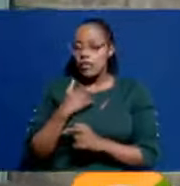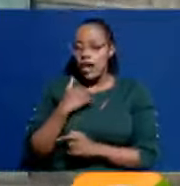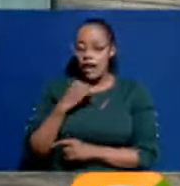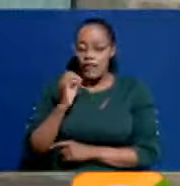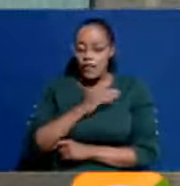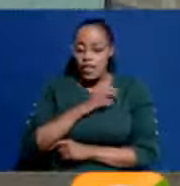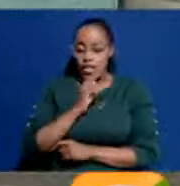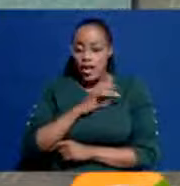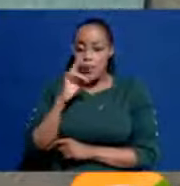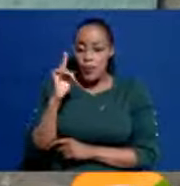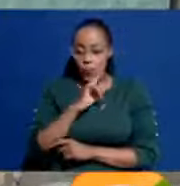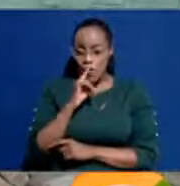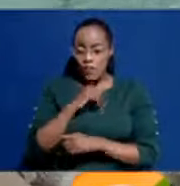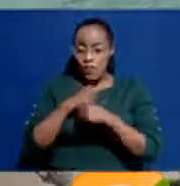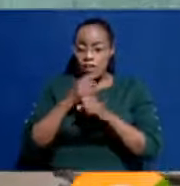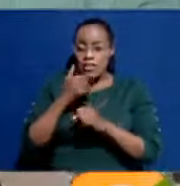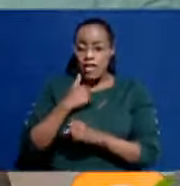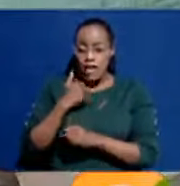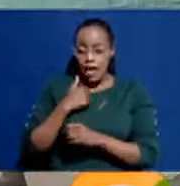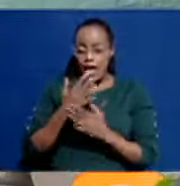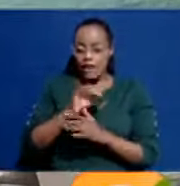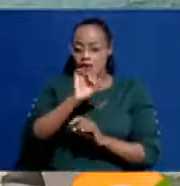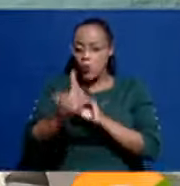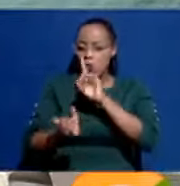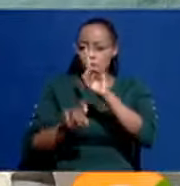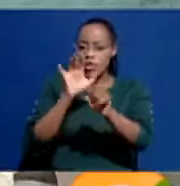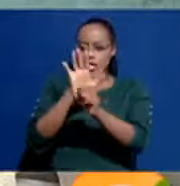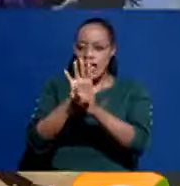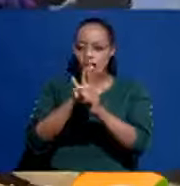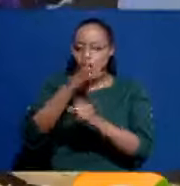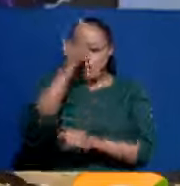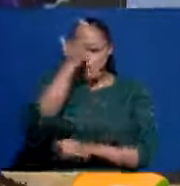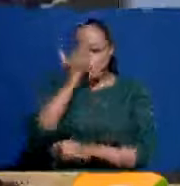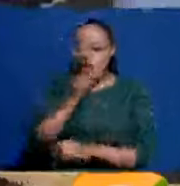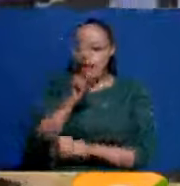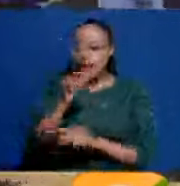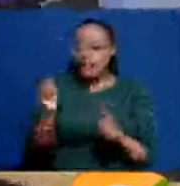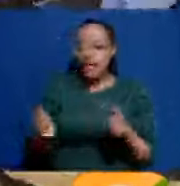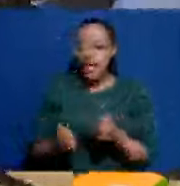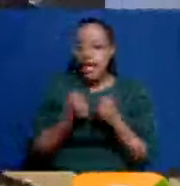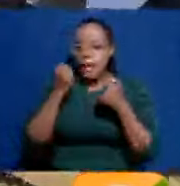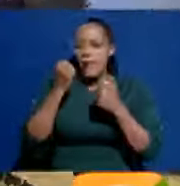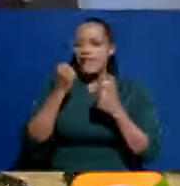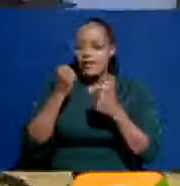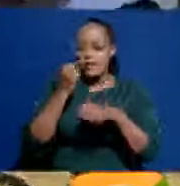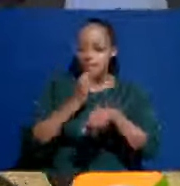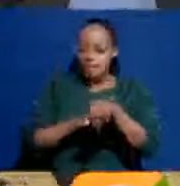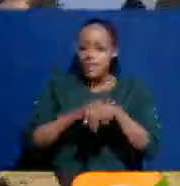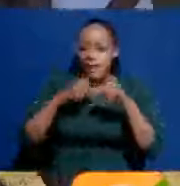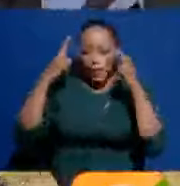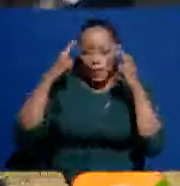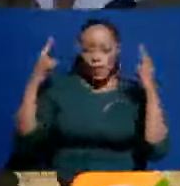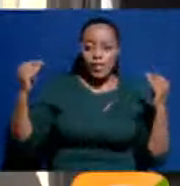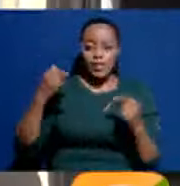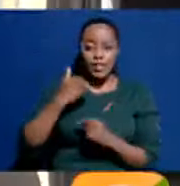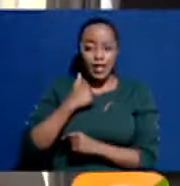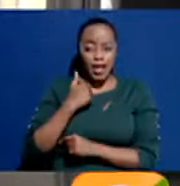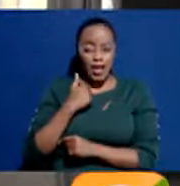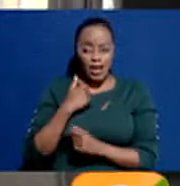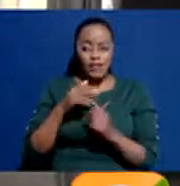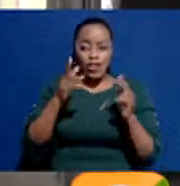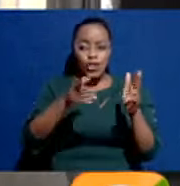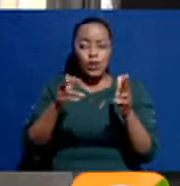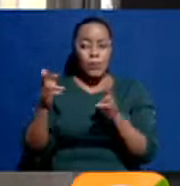fear, leaving them with numerous questions on why the incident occurred on such a day.